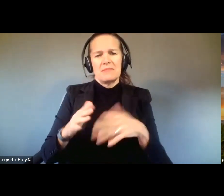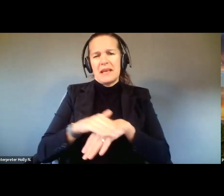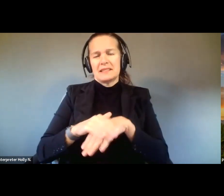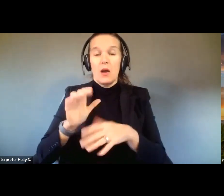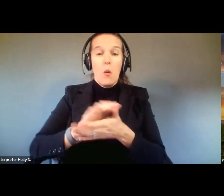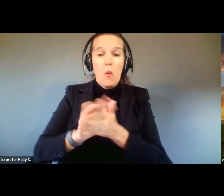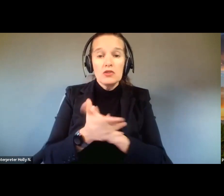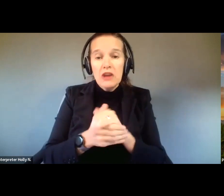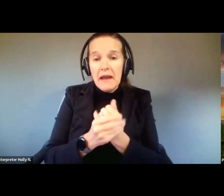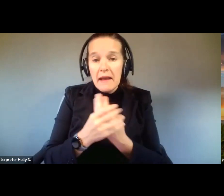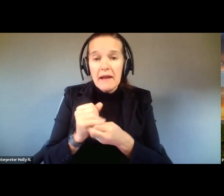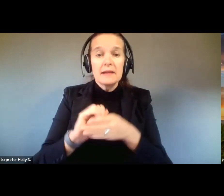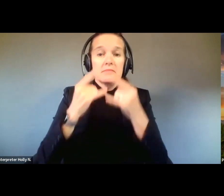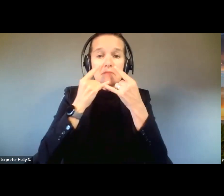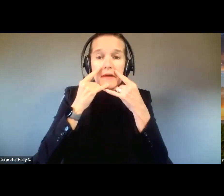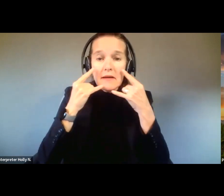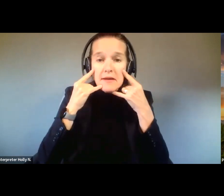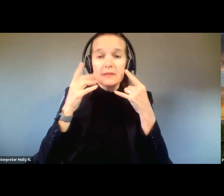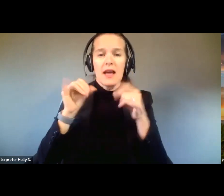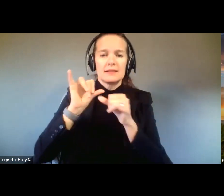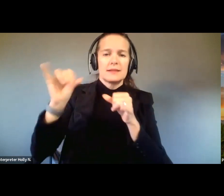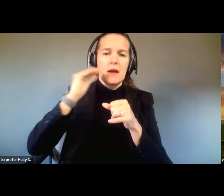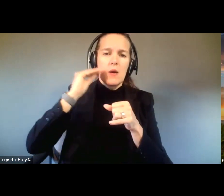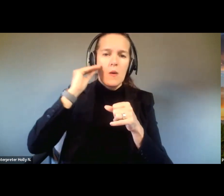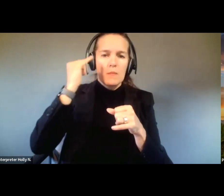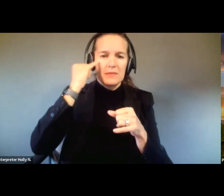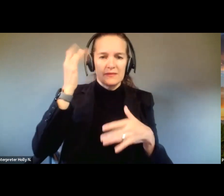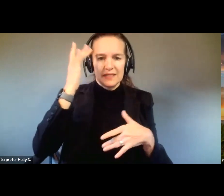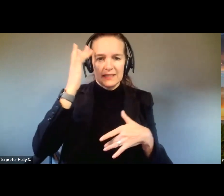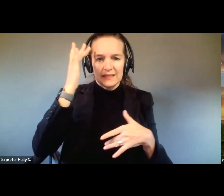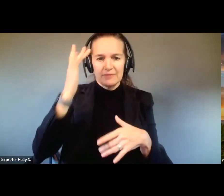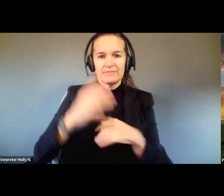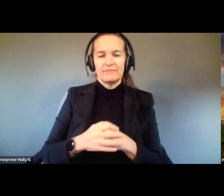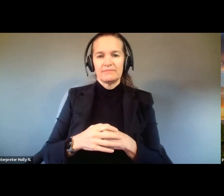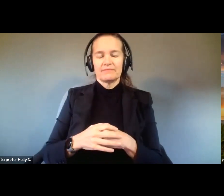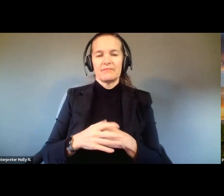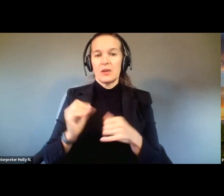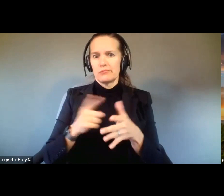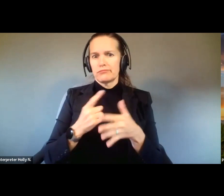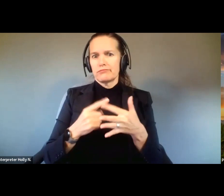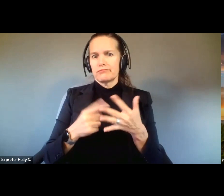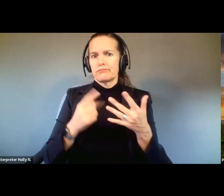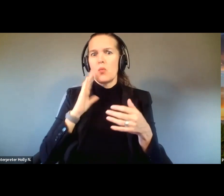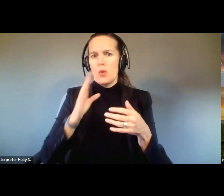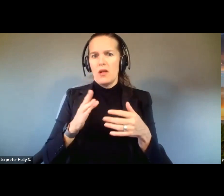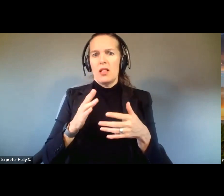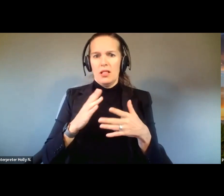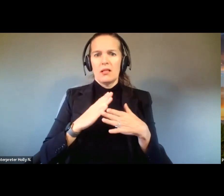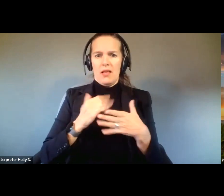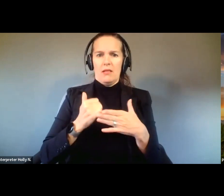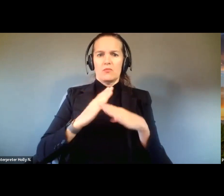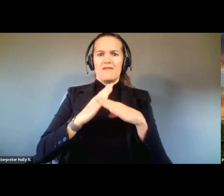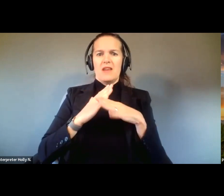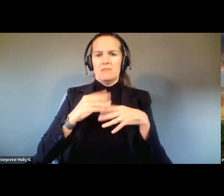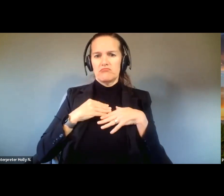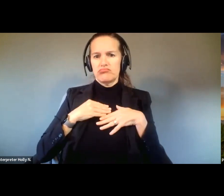hands, wearing masks, and especially staying home when sick. All those steps would go far in preventing the spread of